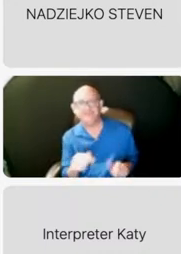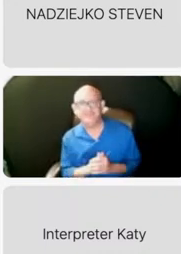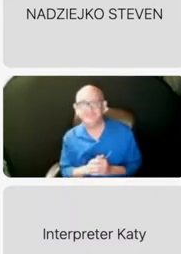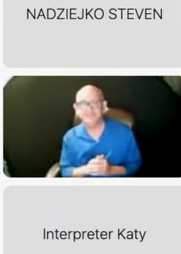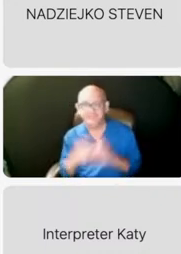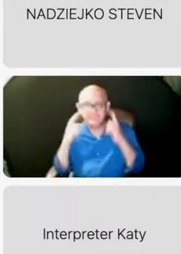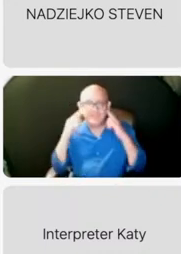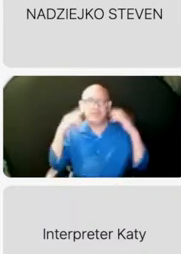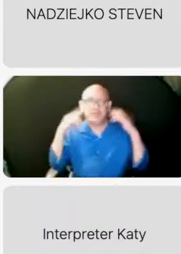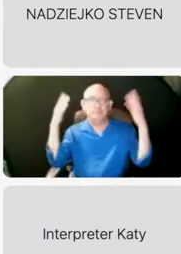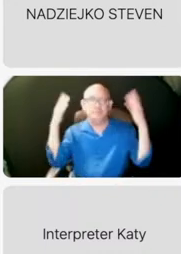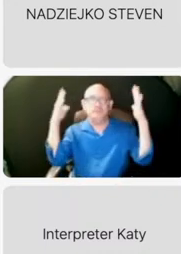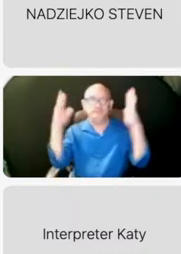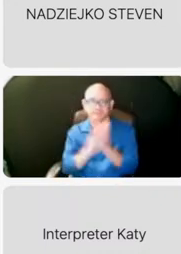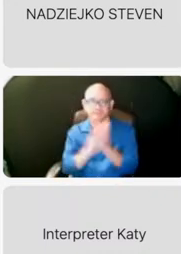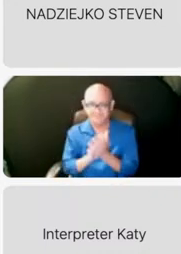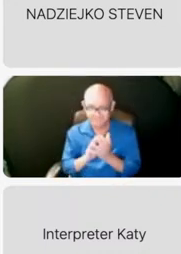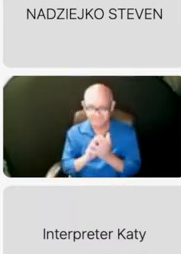thank you